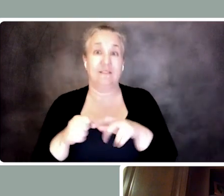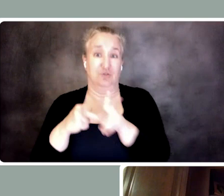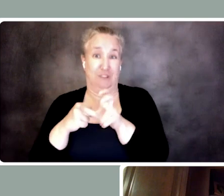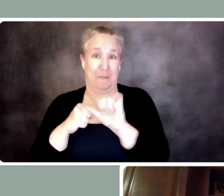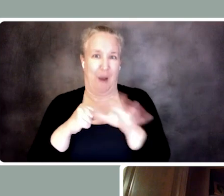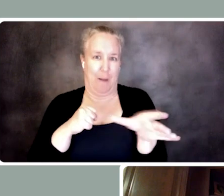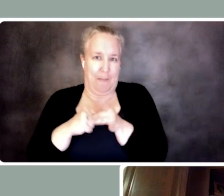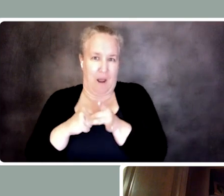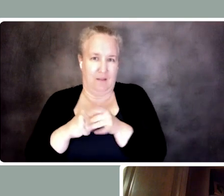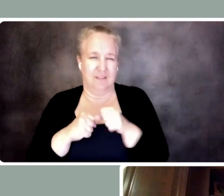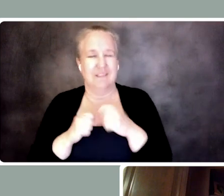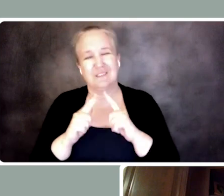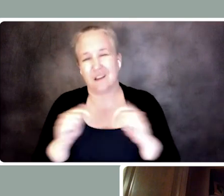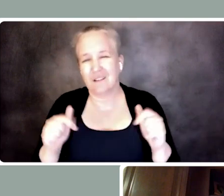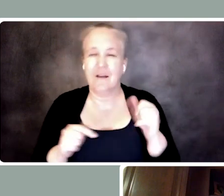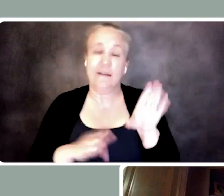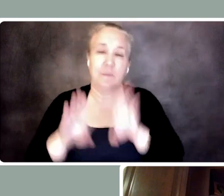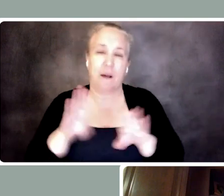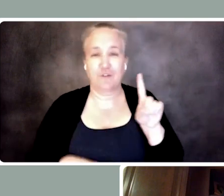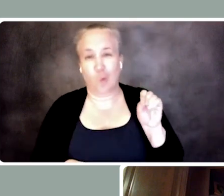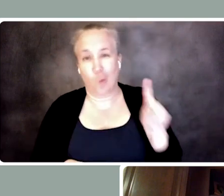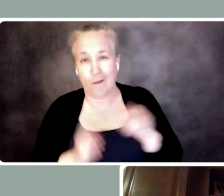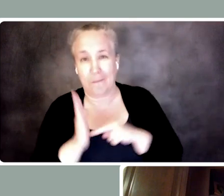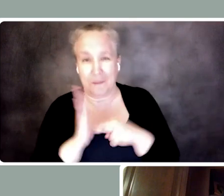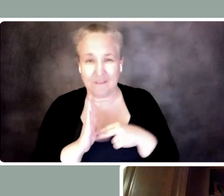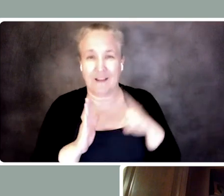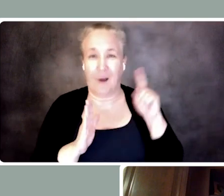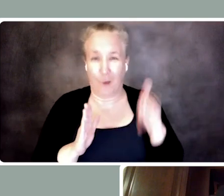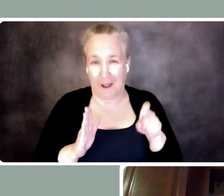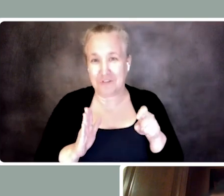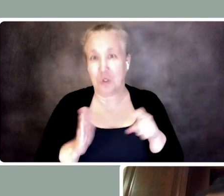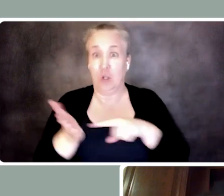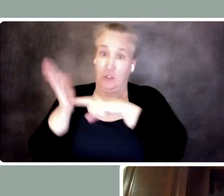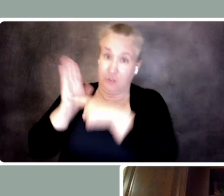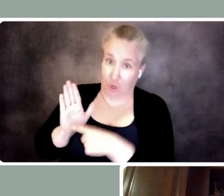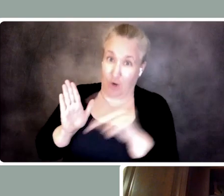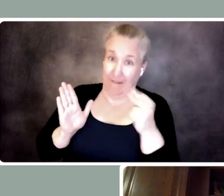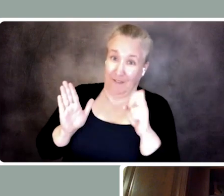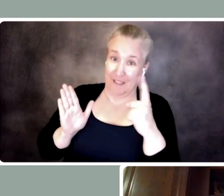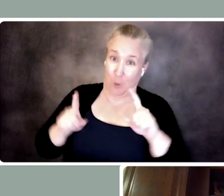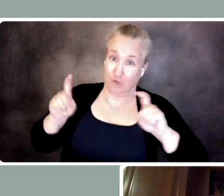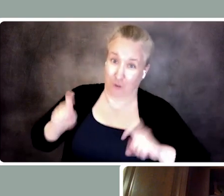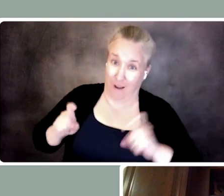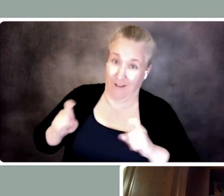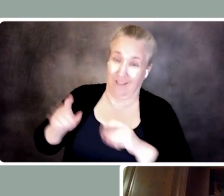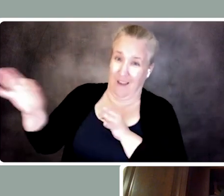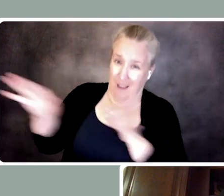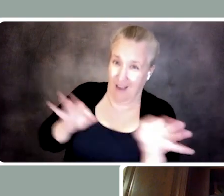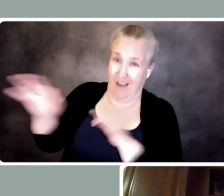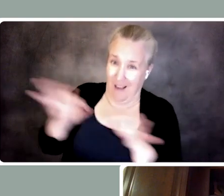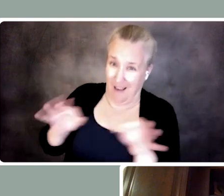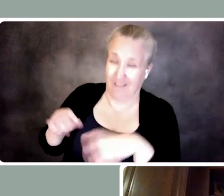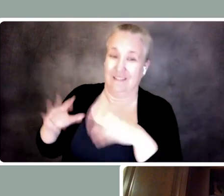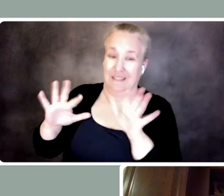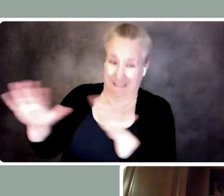it really, this is like biology 101. I would have to show them the phase 1 trial of the pharmacogenome, actually phase 0 trials,